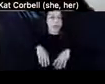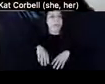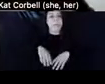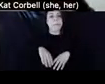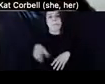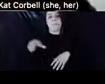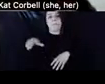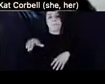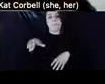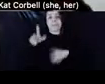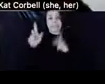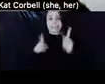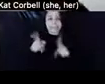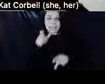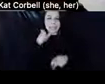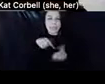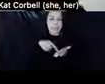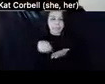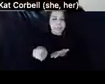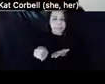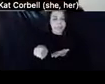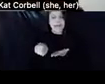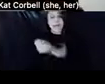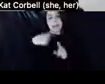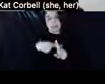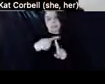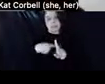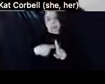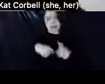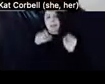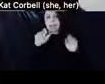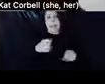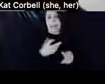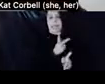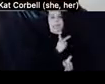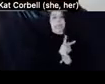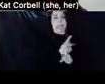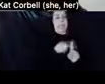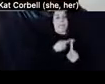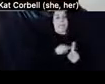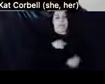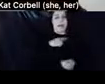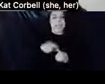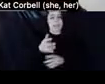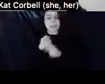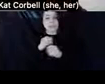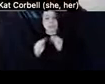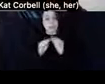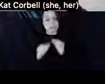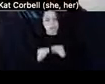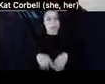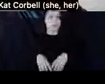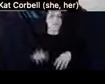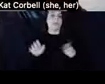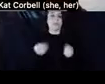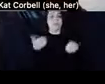tenants who pay a portion of their rents may withhold rent to obtain repairs. Providers who